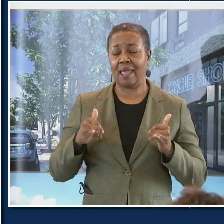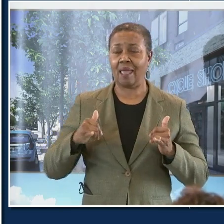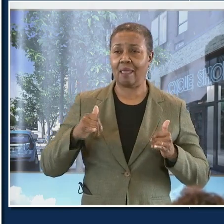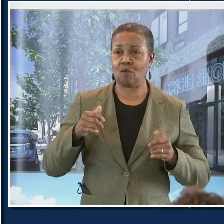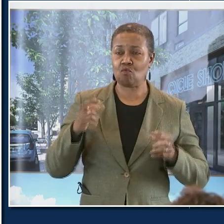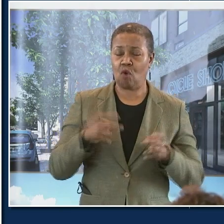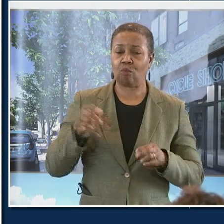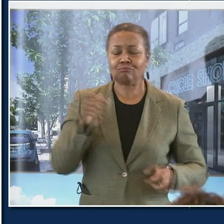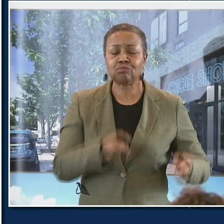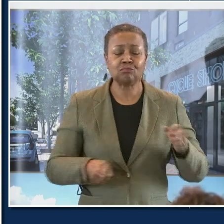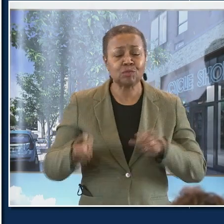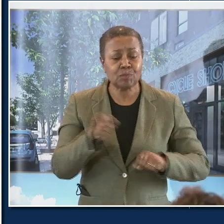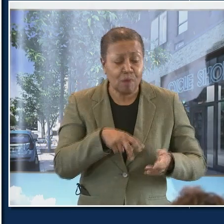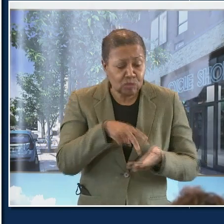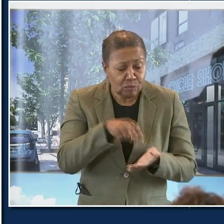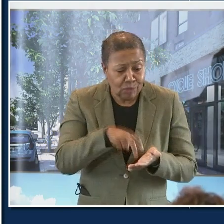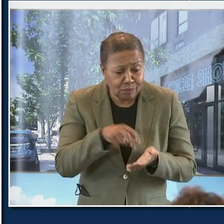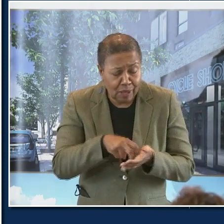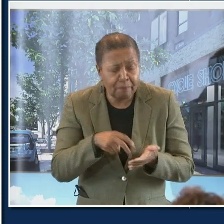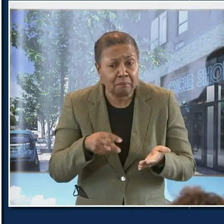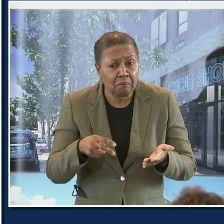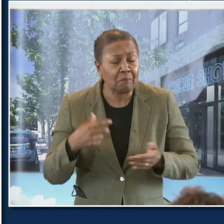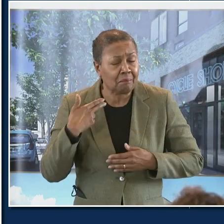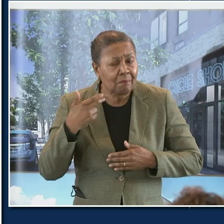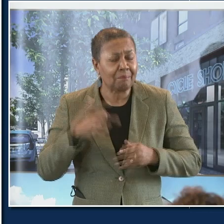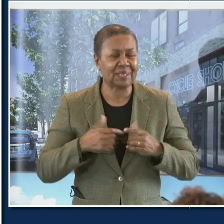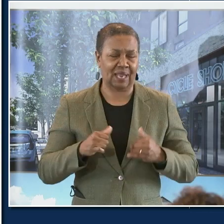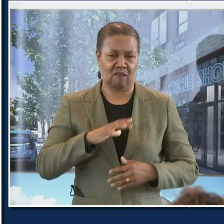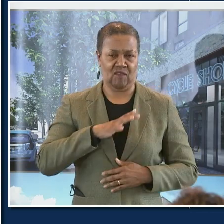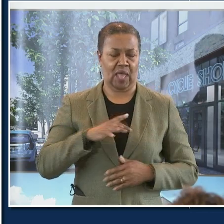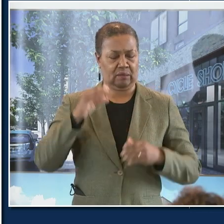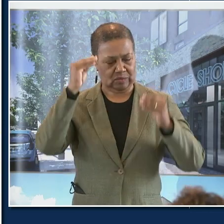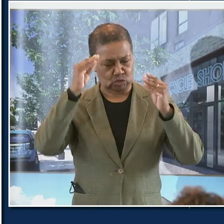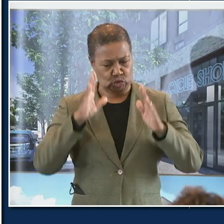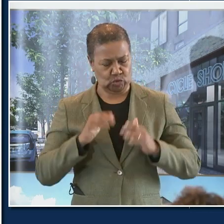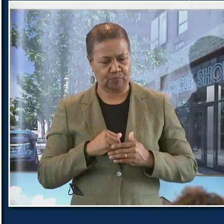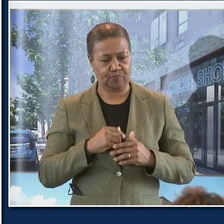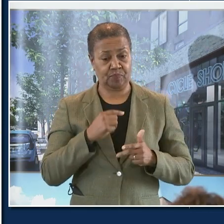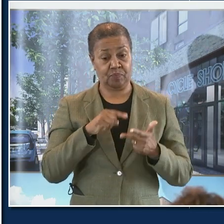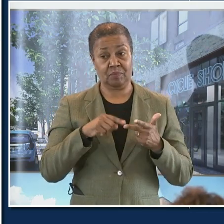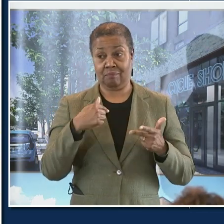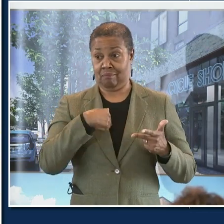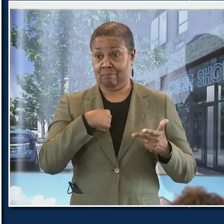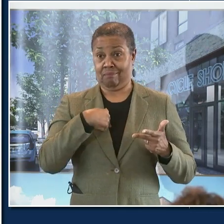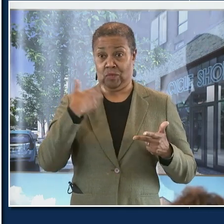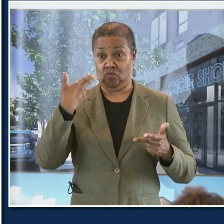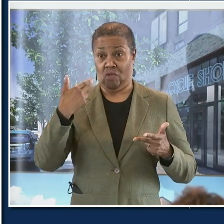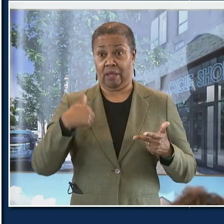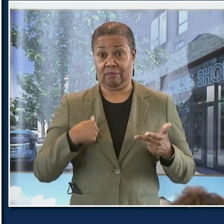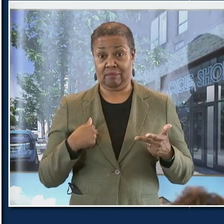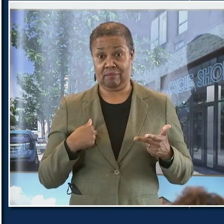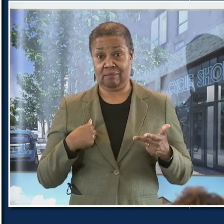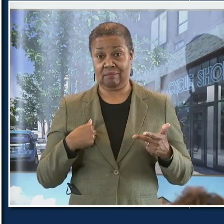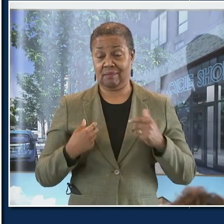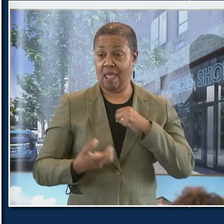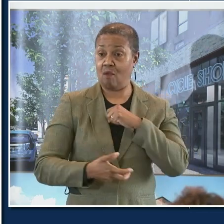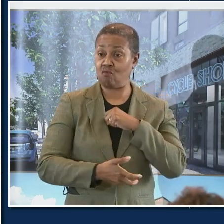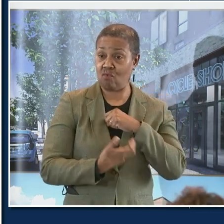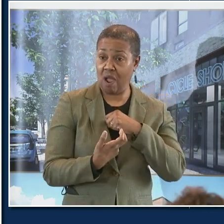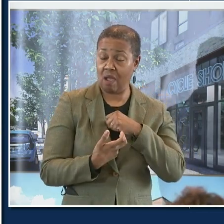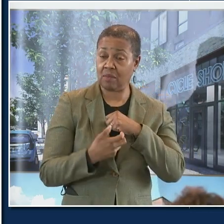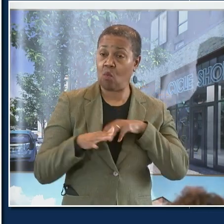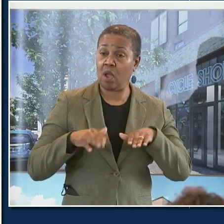park. She's fine. She's a teacher right now. I was shot and robbed walking to